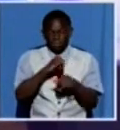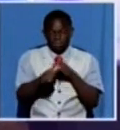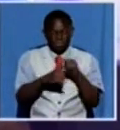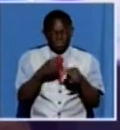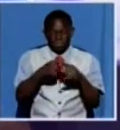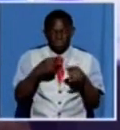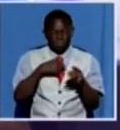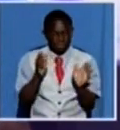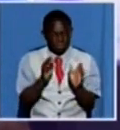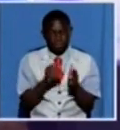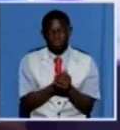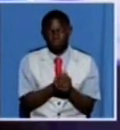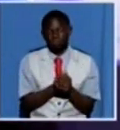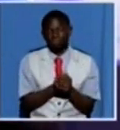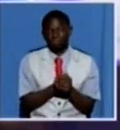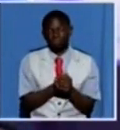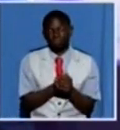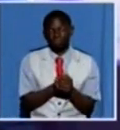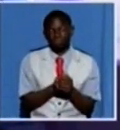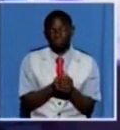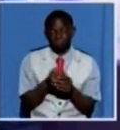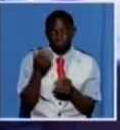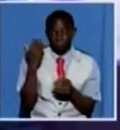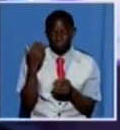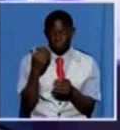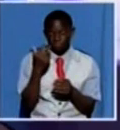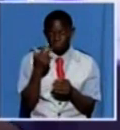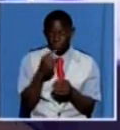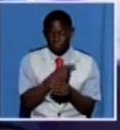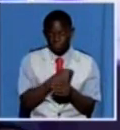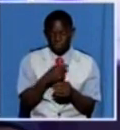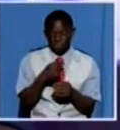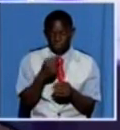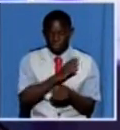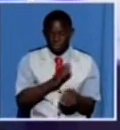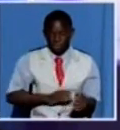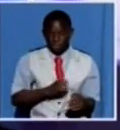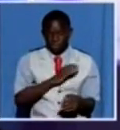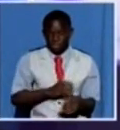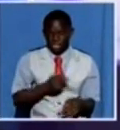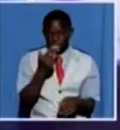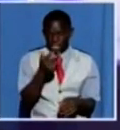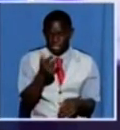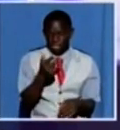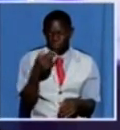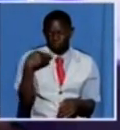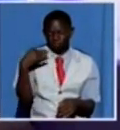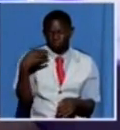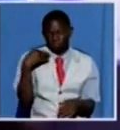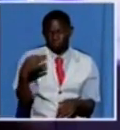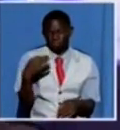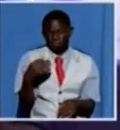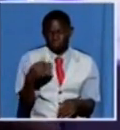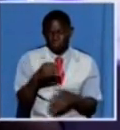for 1 month, and 3 companies responded. So we had 4 companies that we were evaluating. There was